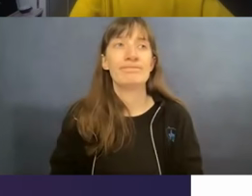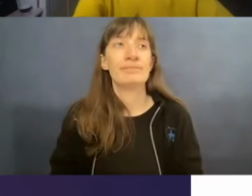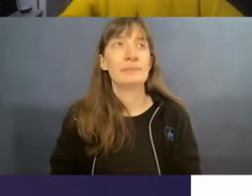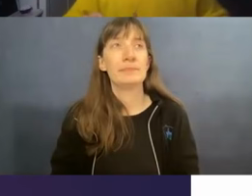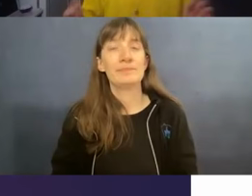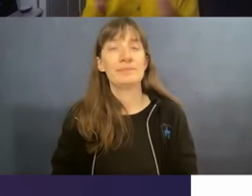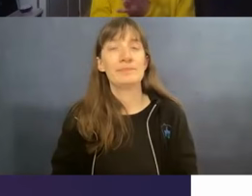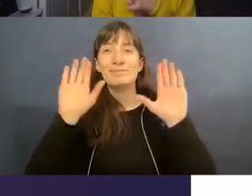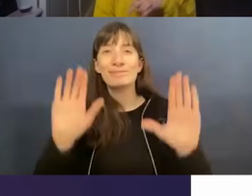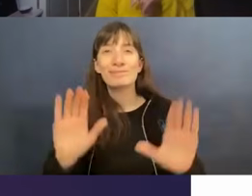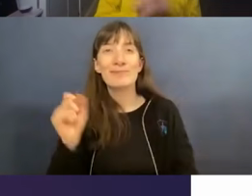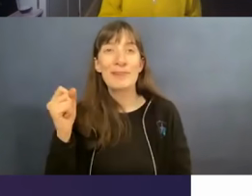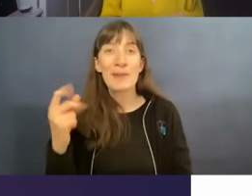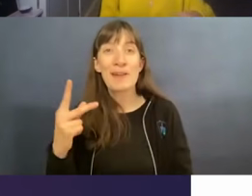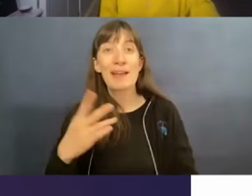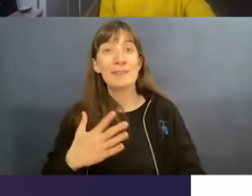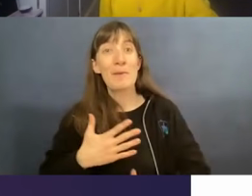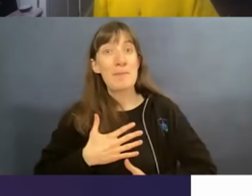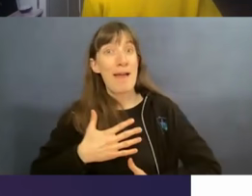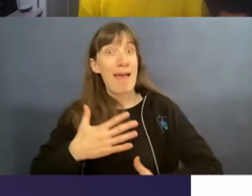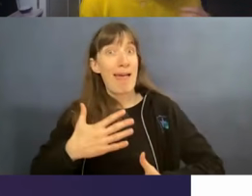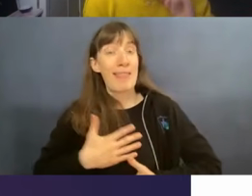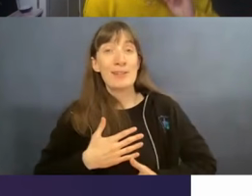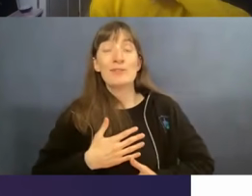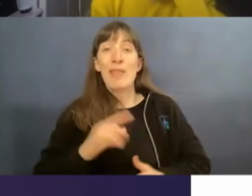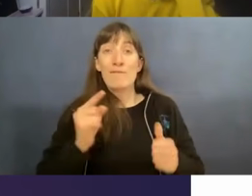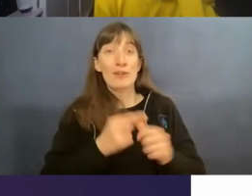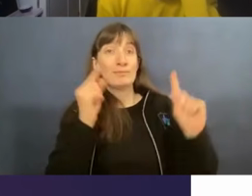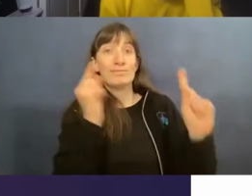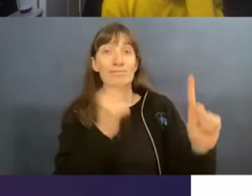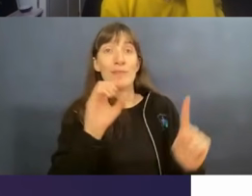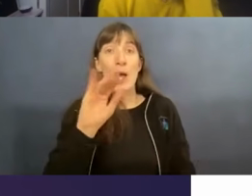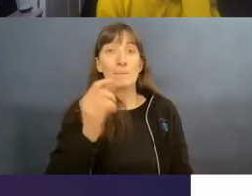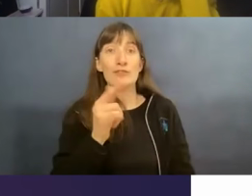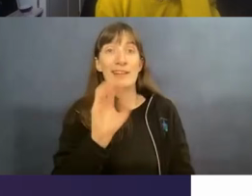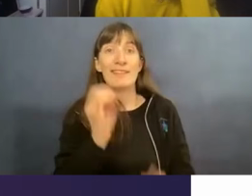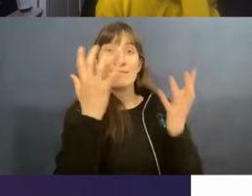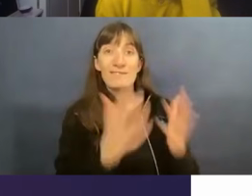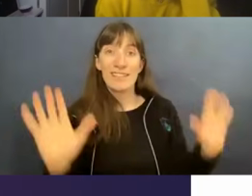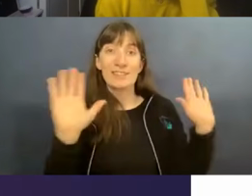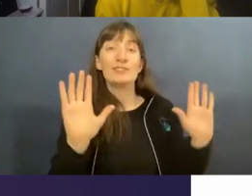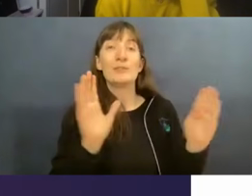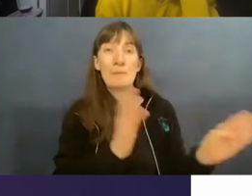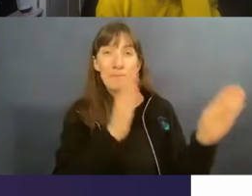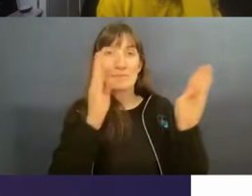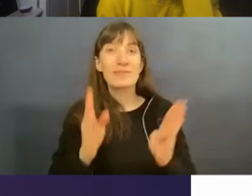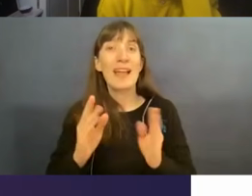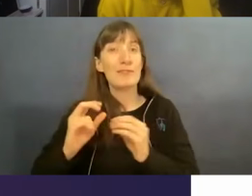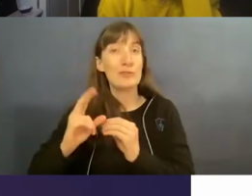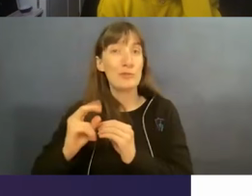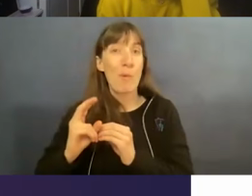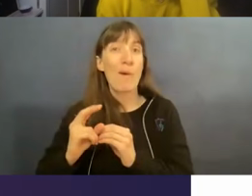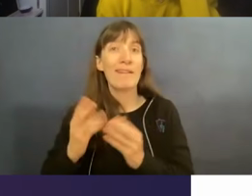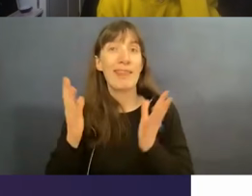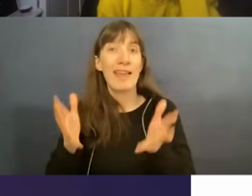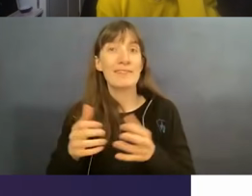All right, so we'll take a breath. That was the first objective. And so we have, about 2 more left. And this